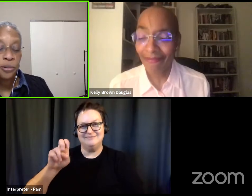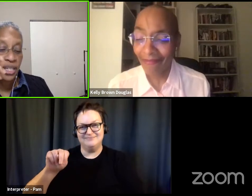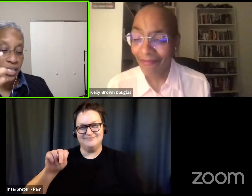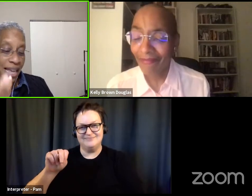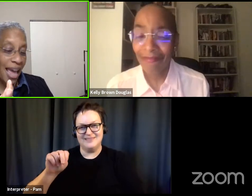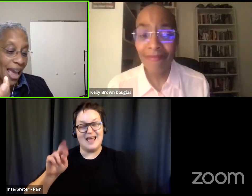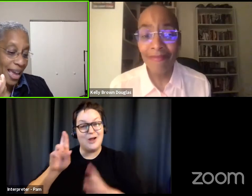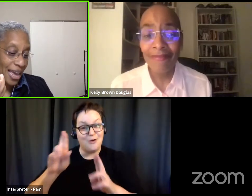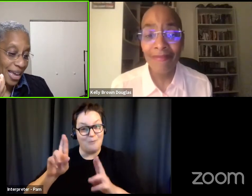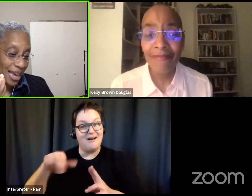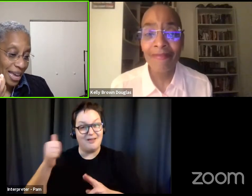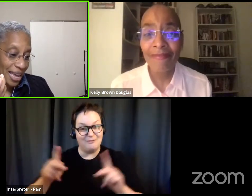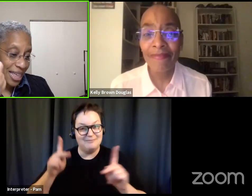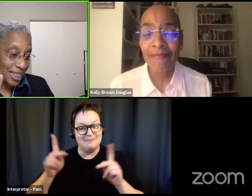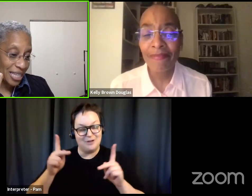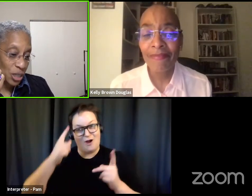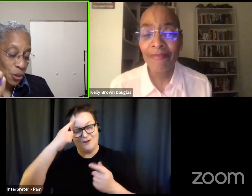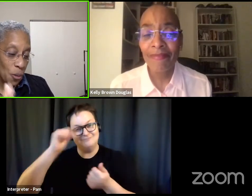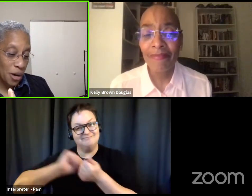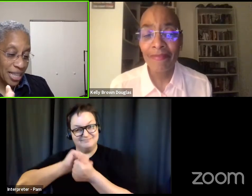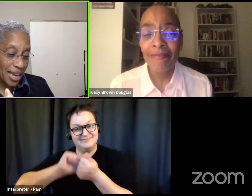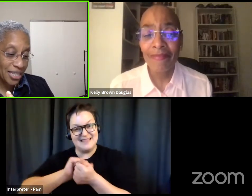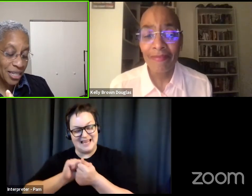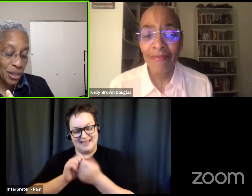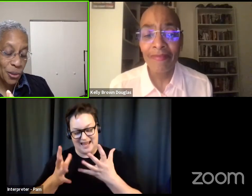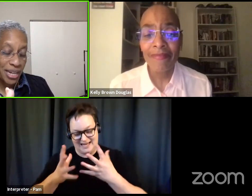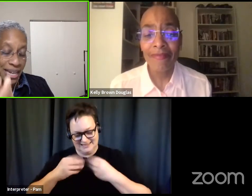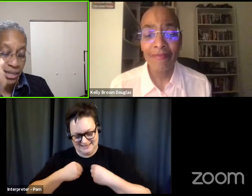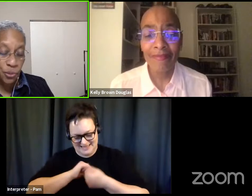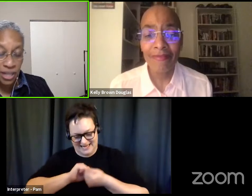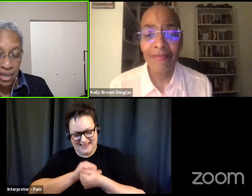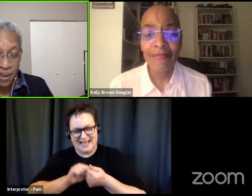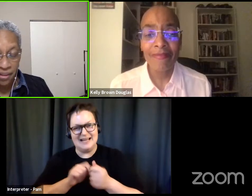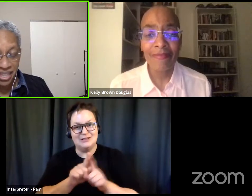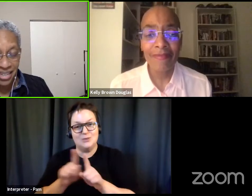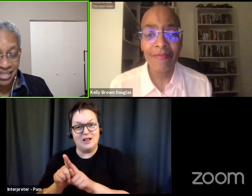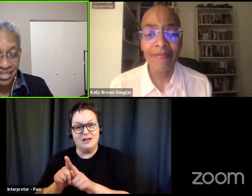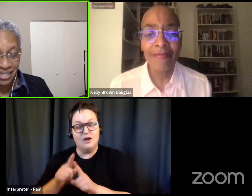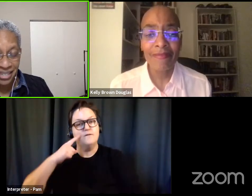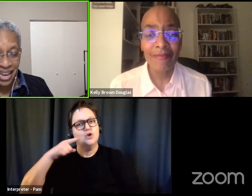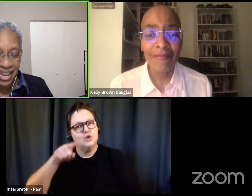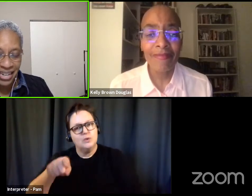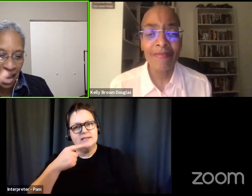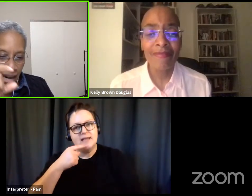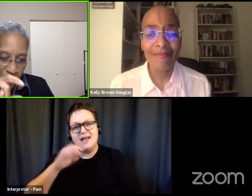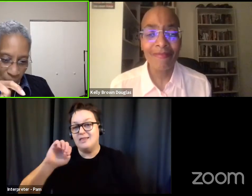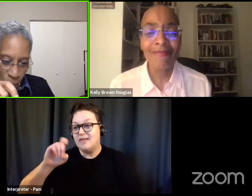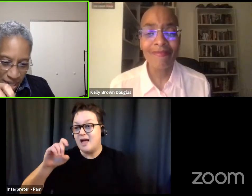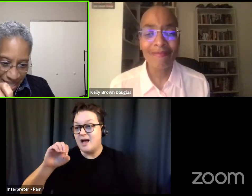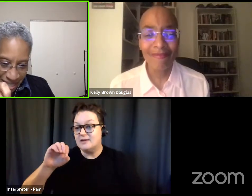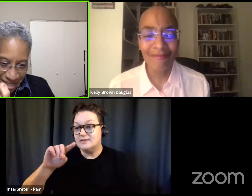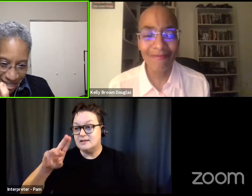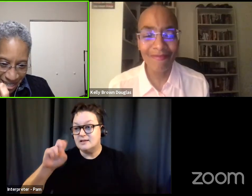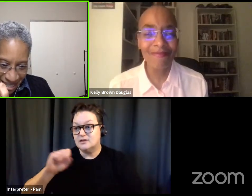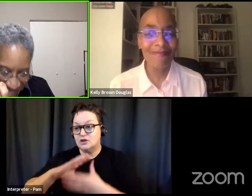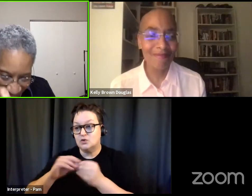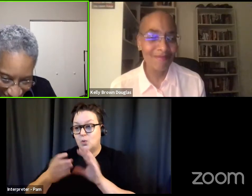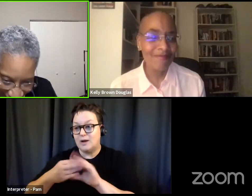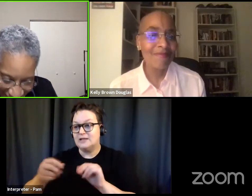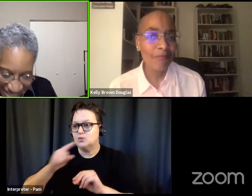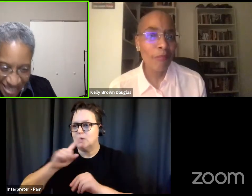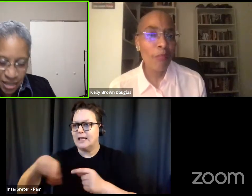For you to say that the story, the Exodus story, is really about this and not about what